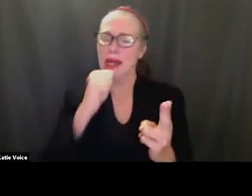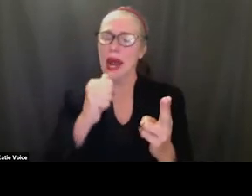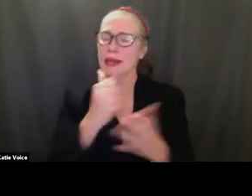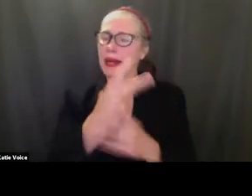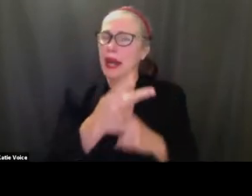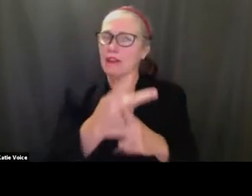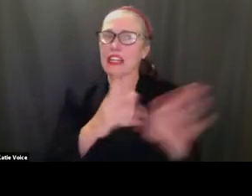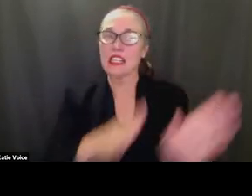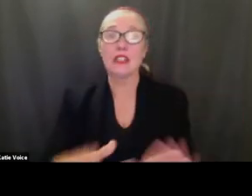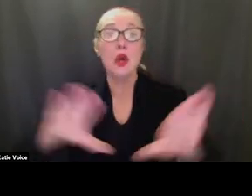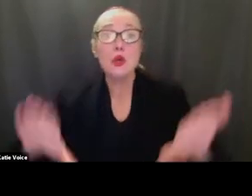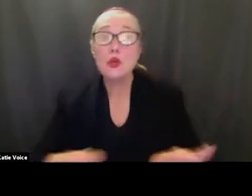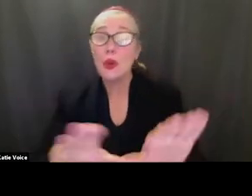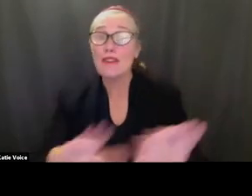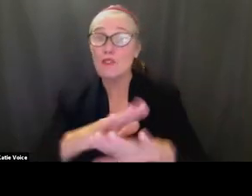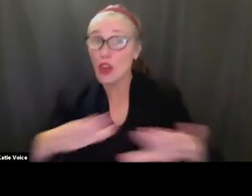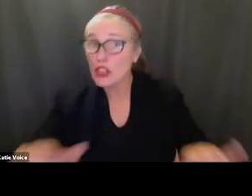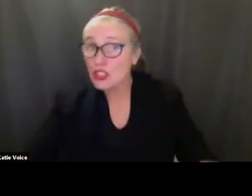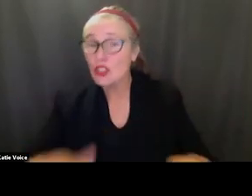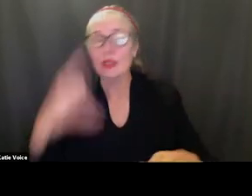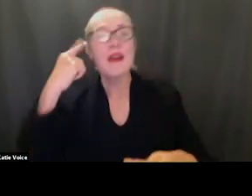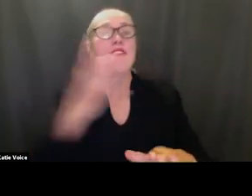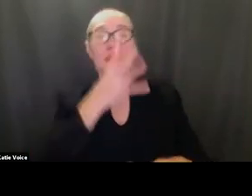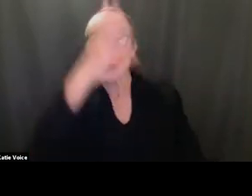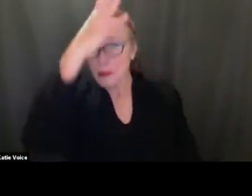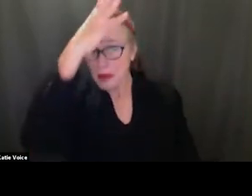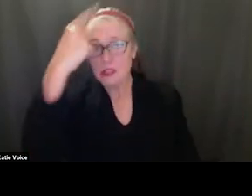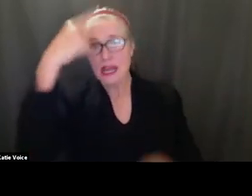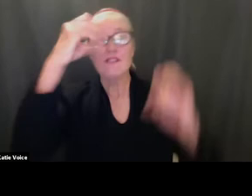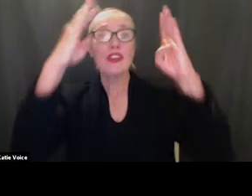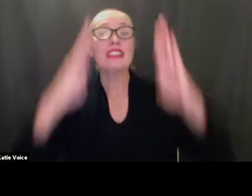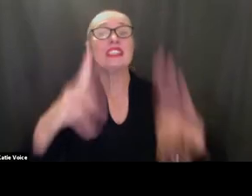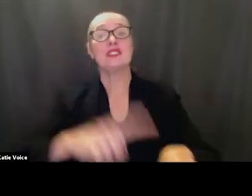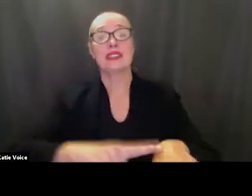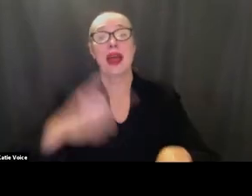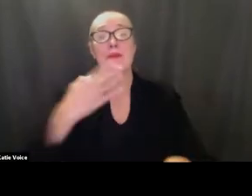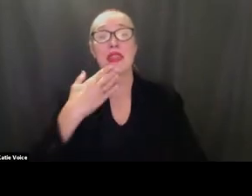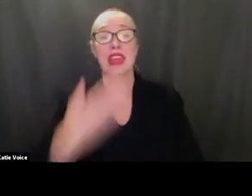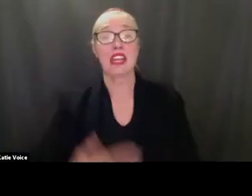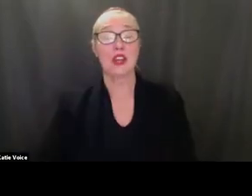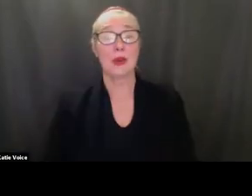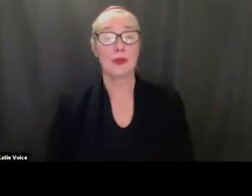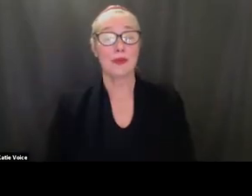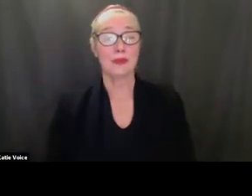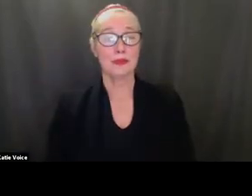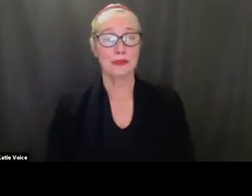for the children do it for the parents do it for the tv thank you